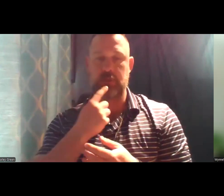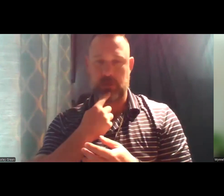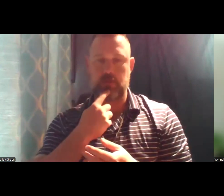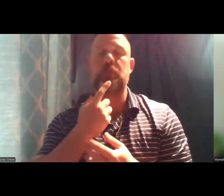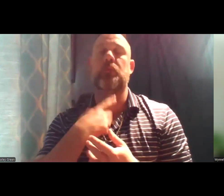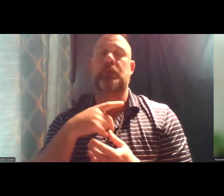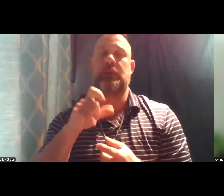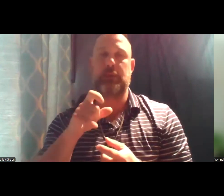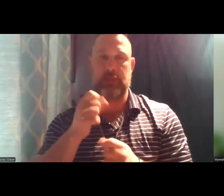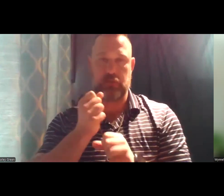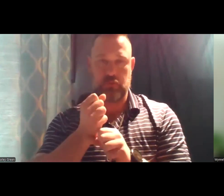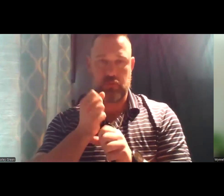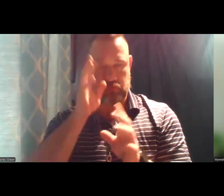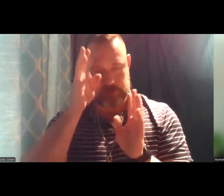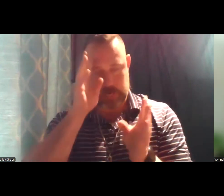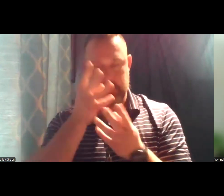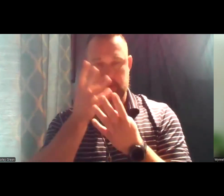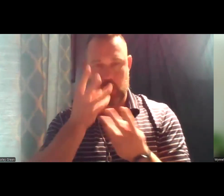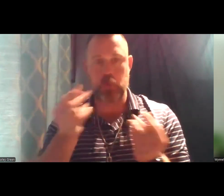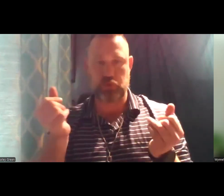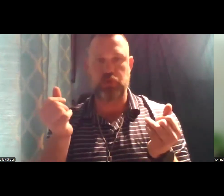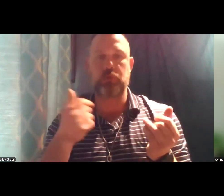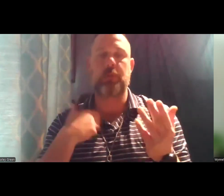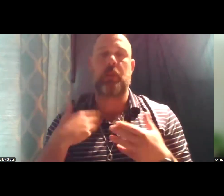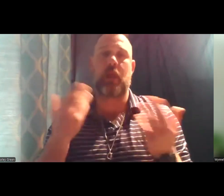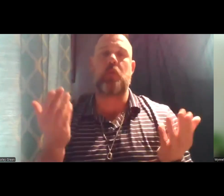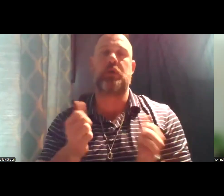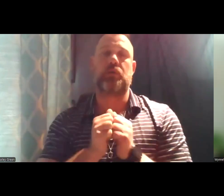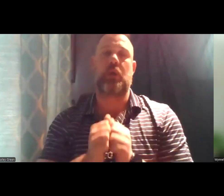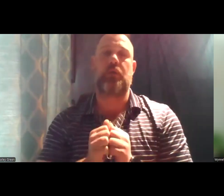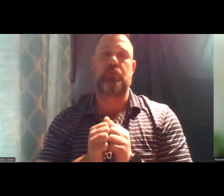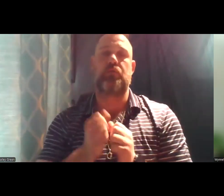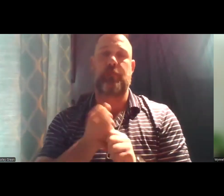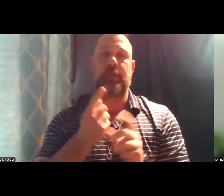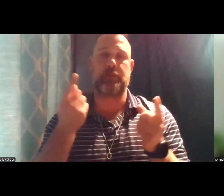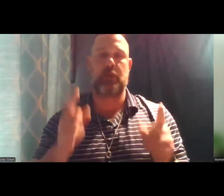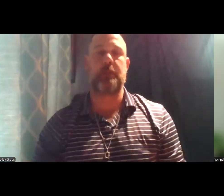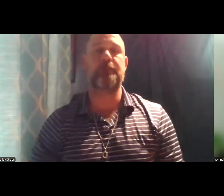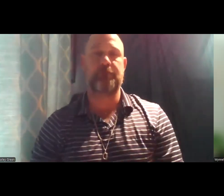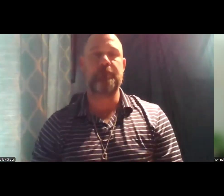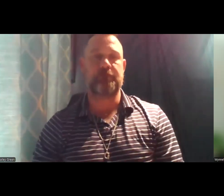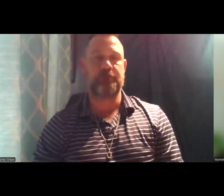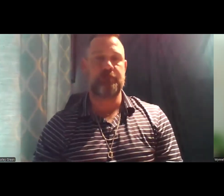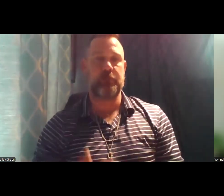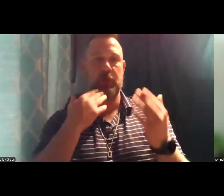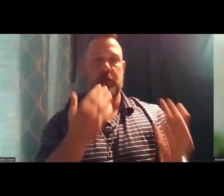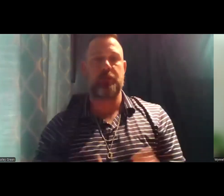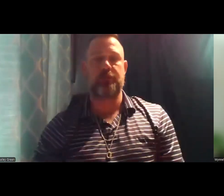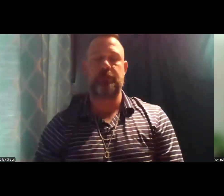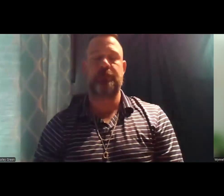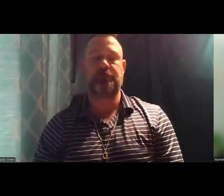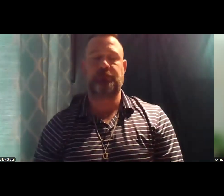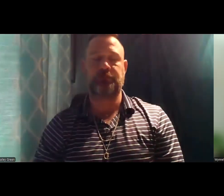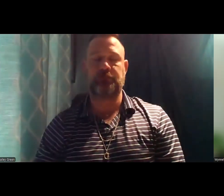need creative solutions. And I'm glad we're all here together to make this happen. So thank you all.